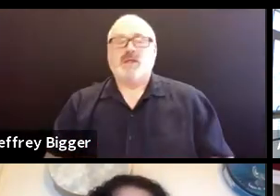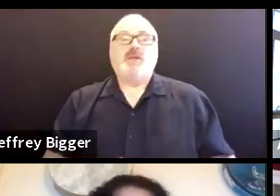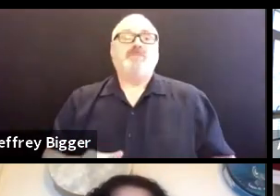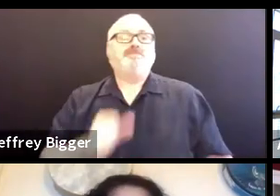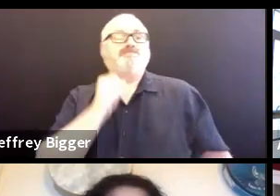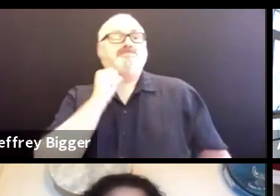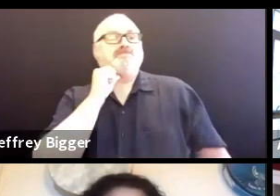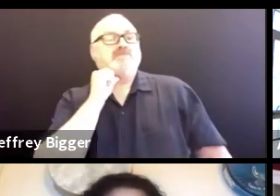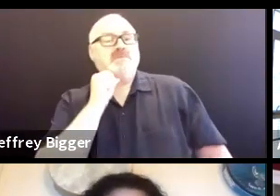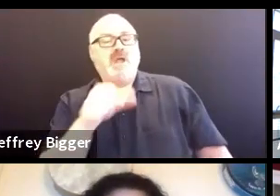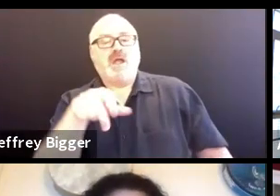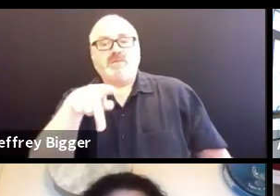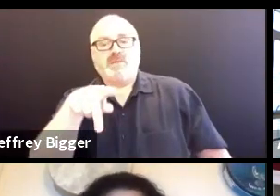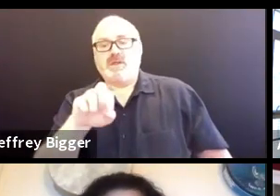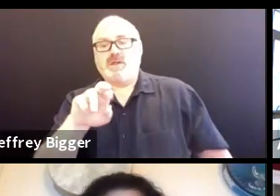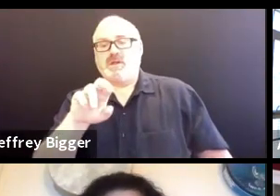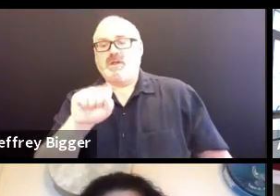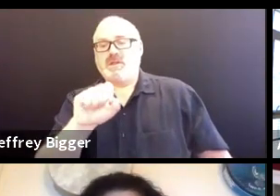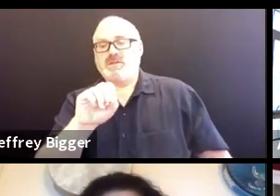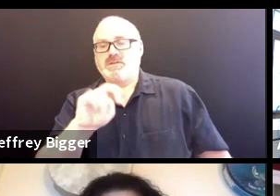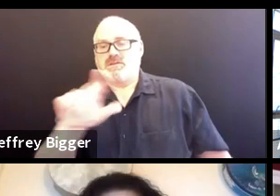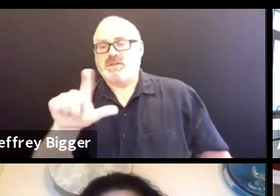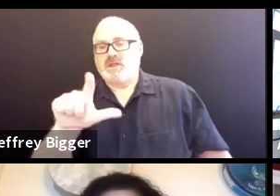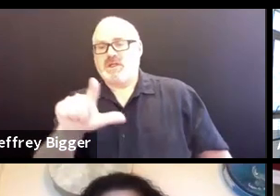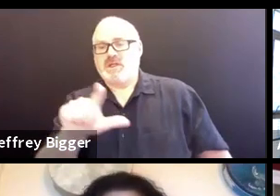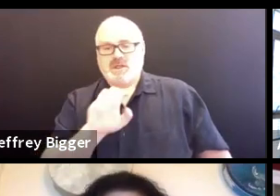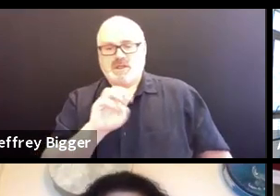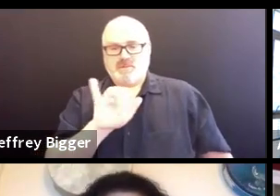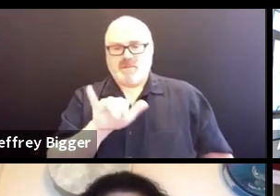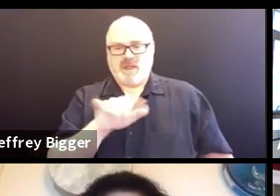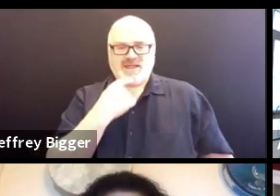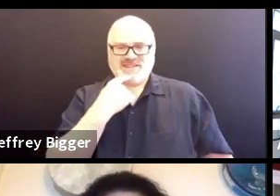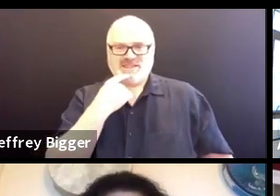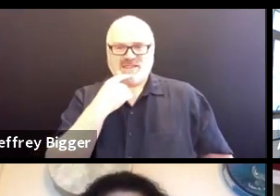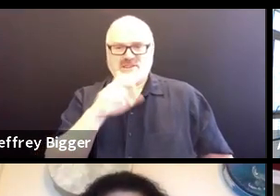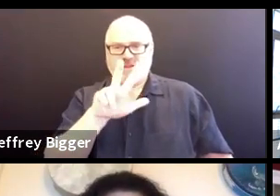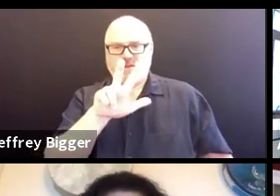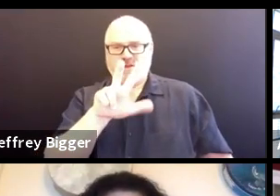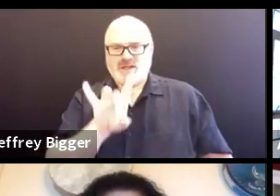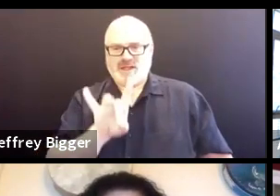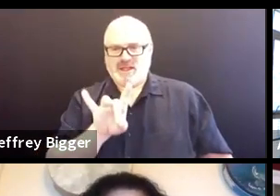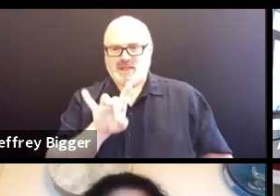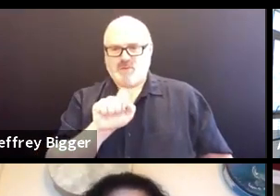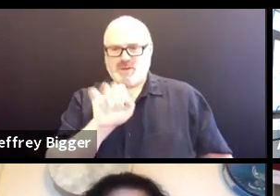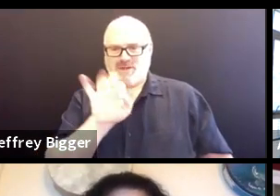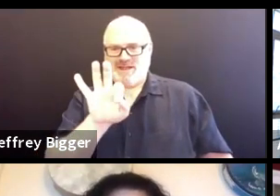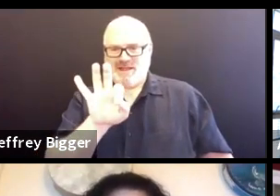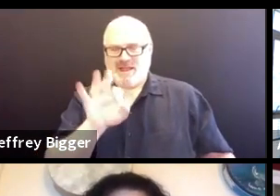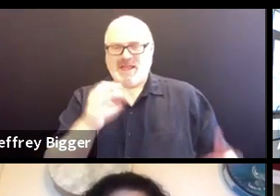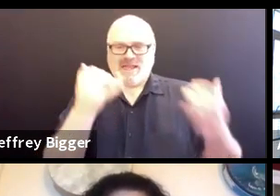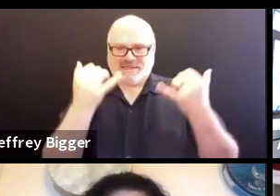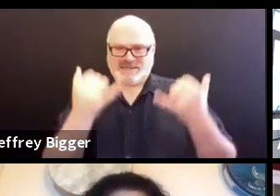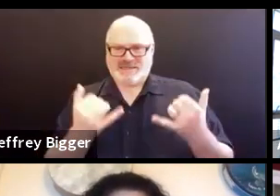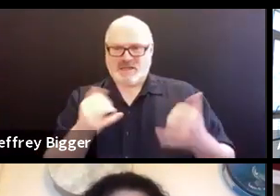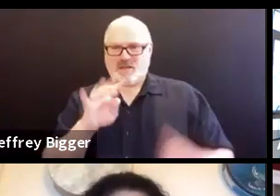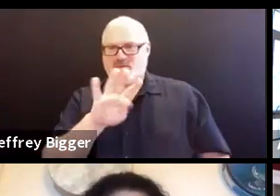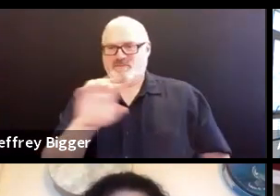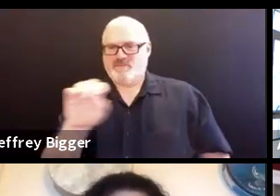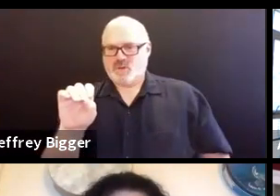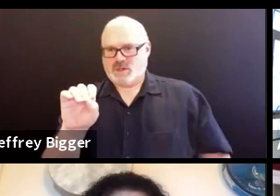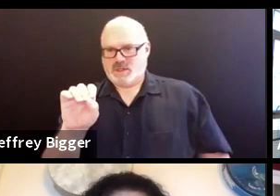non-personnel, in May, you were at 38.9, now you're at 40.